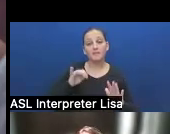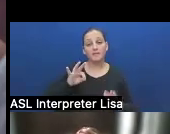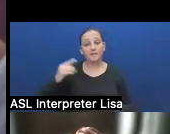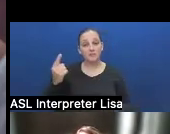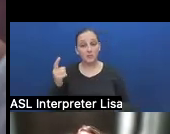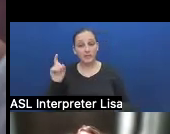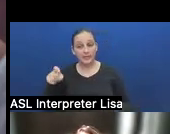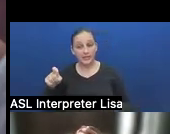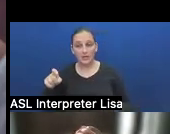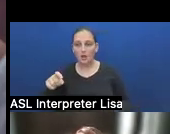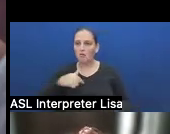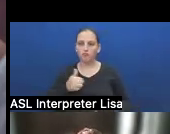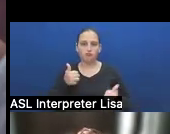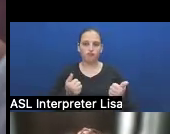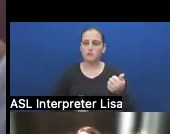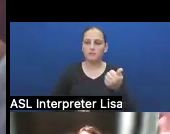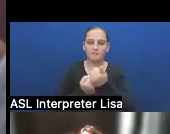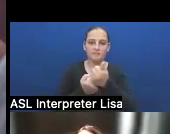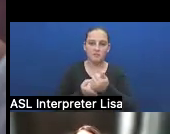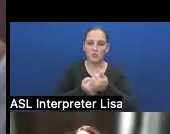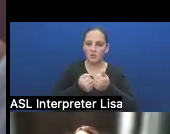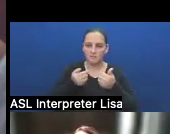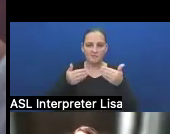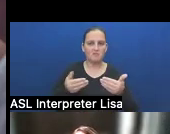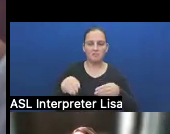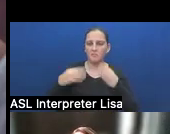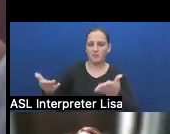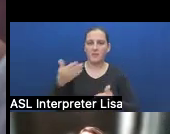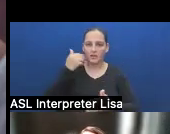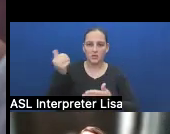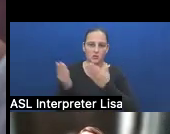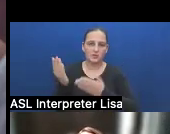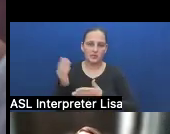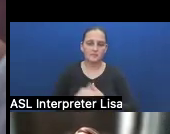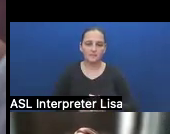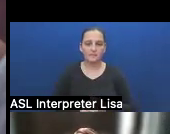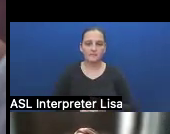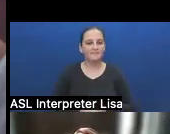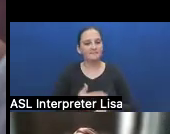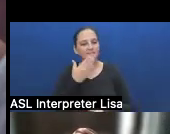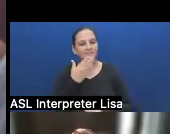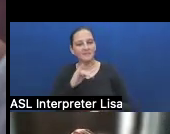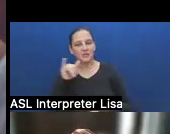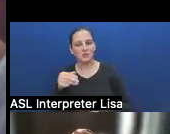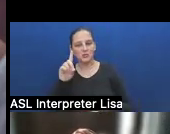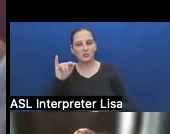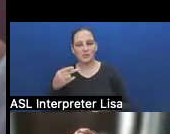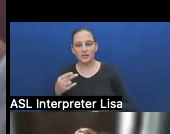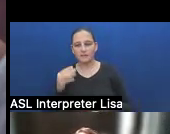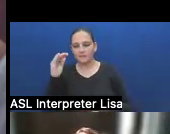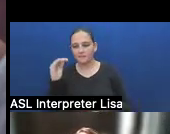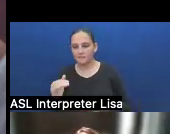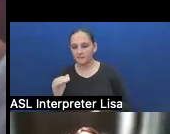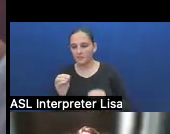all over it, and you get the best services then. Thanks, Judith. I think there's some